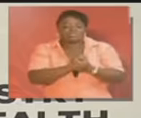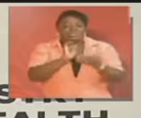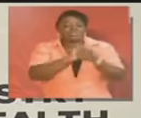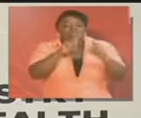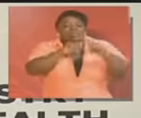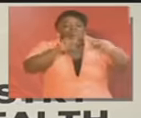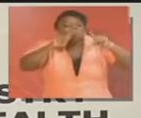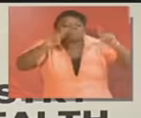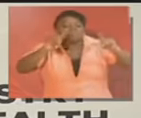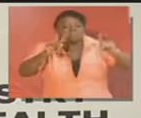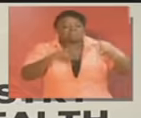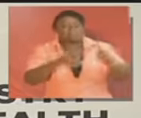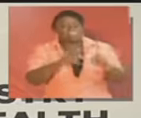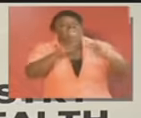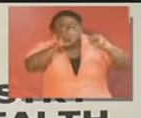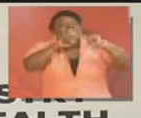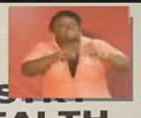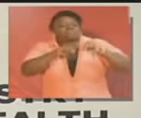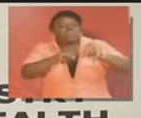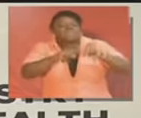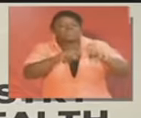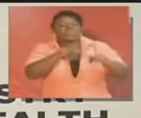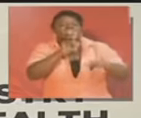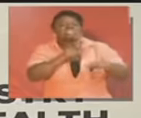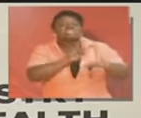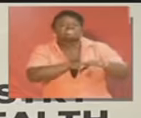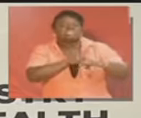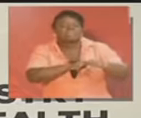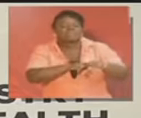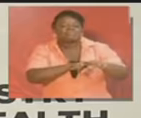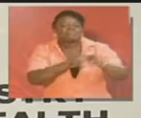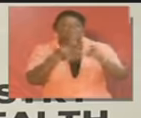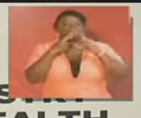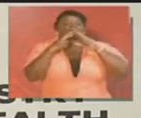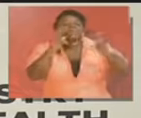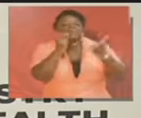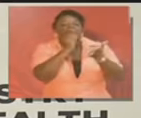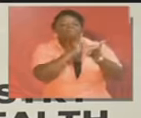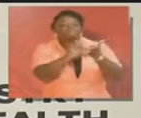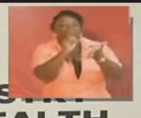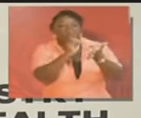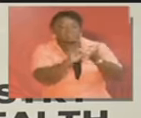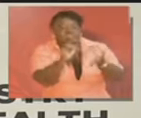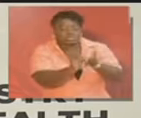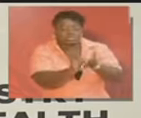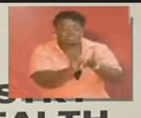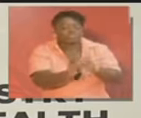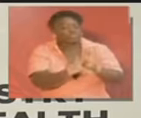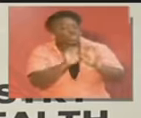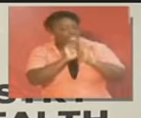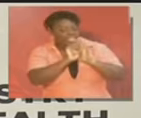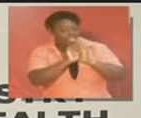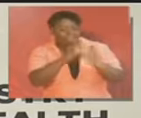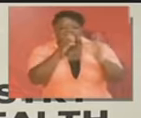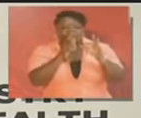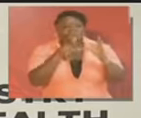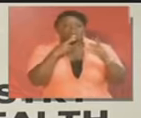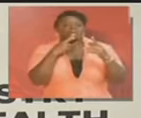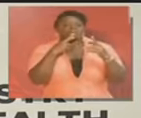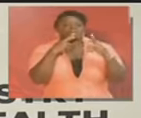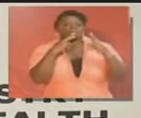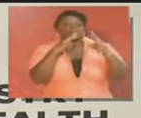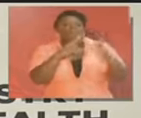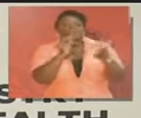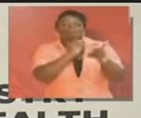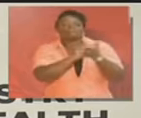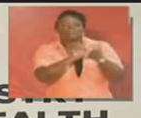the numbers of cases reported on a given day. So what we try to do is we try to give you some additional information, some additional